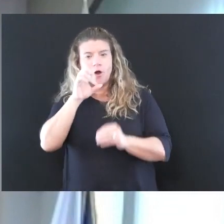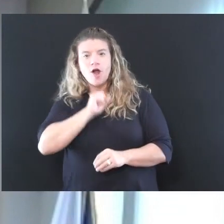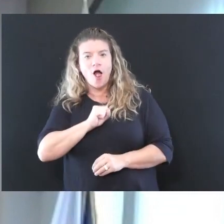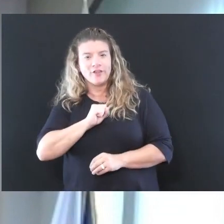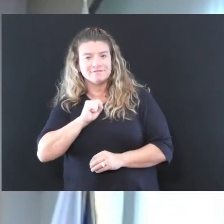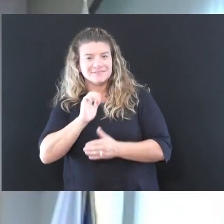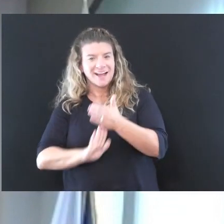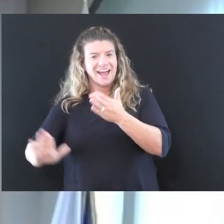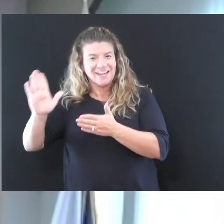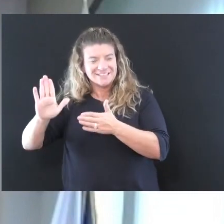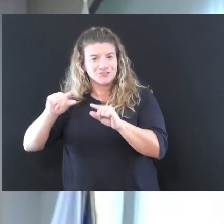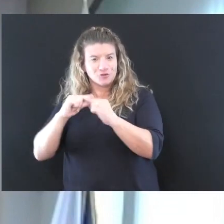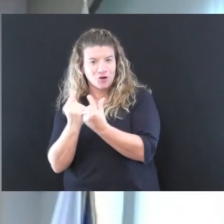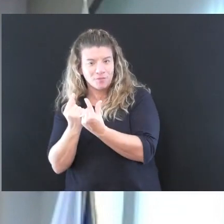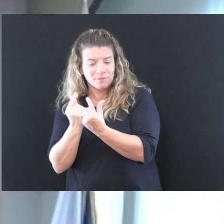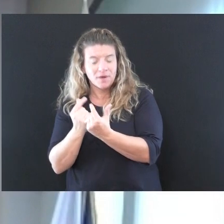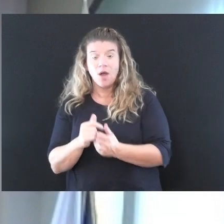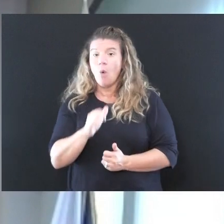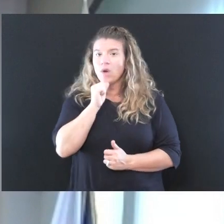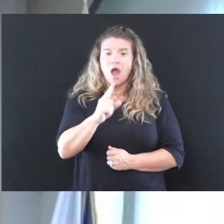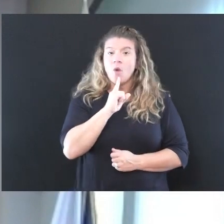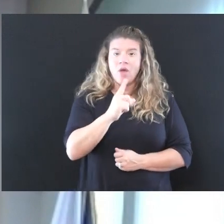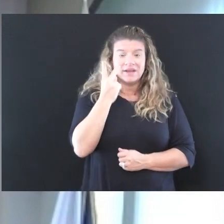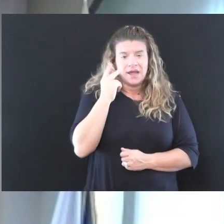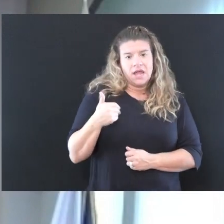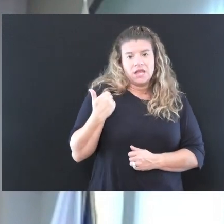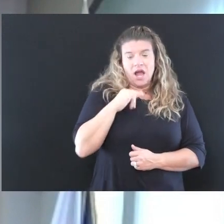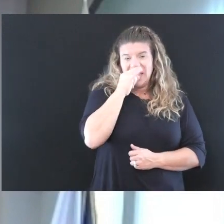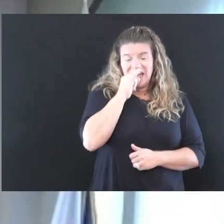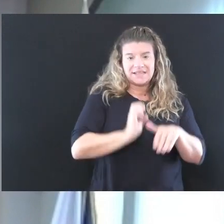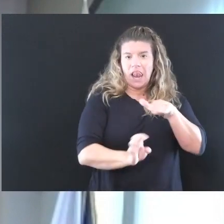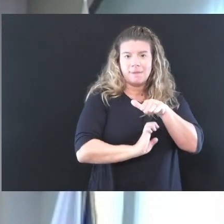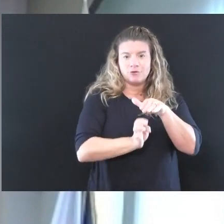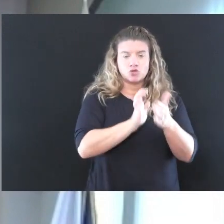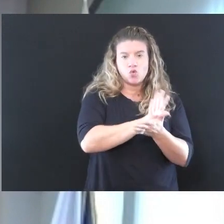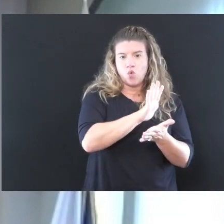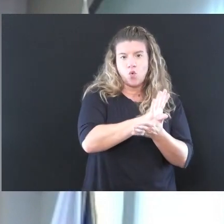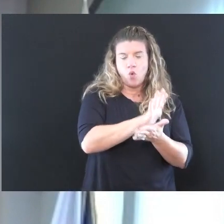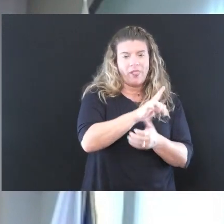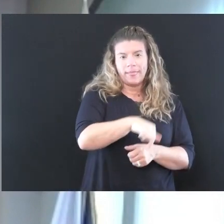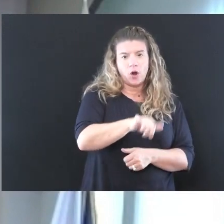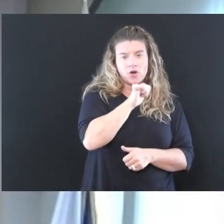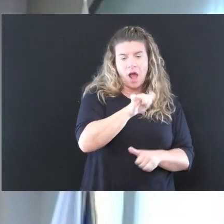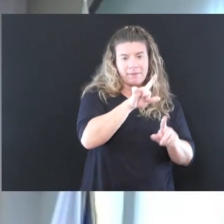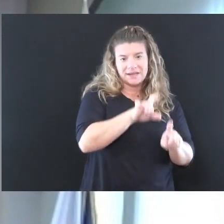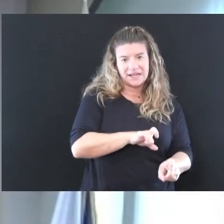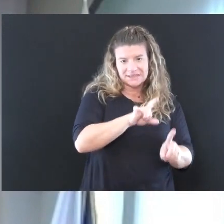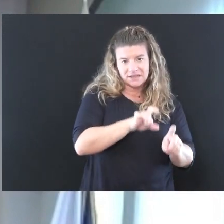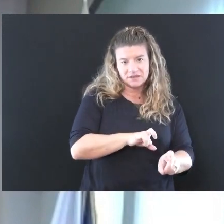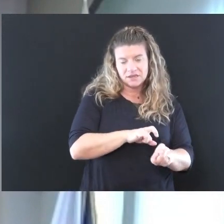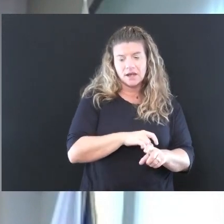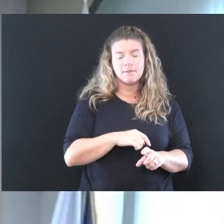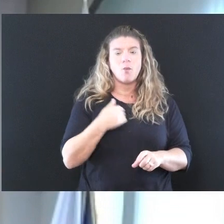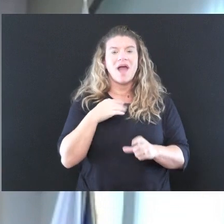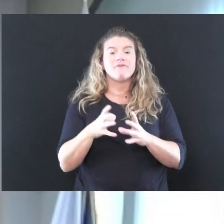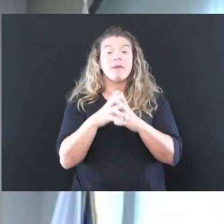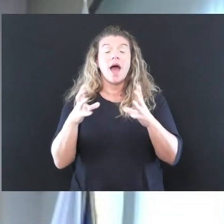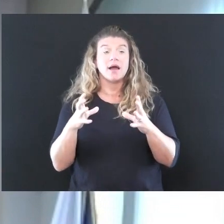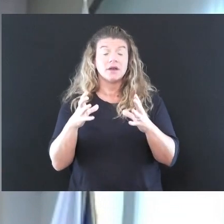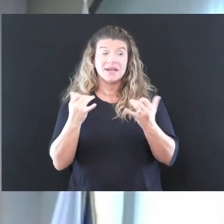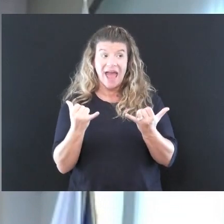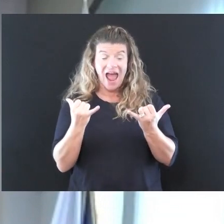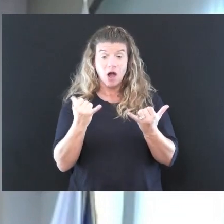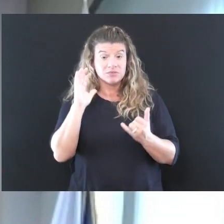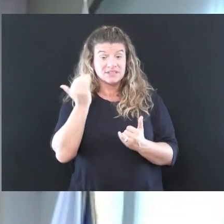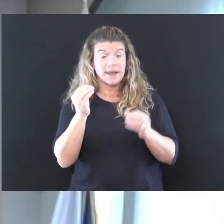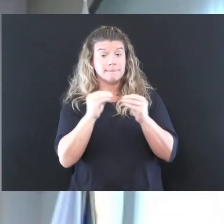We do not see a lot of young kids being tested, elementary school age. But looking at our demographic page, we do have a lot more females being